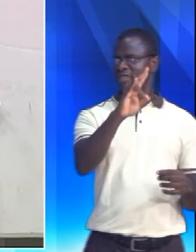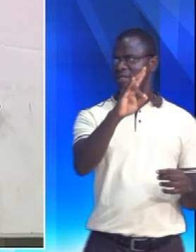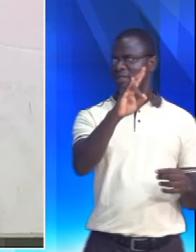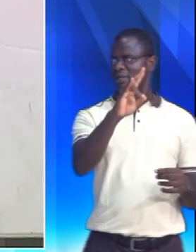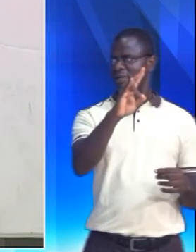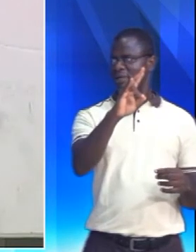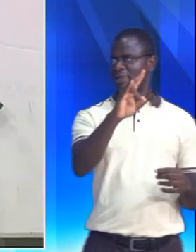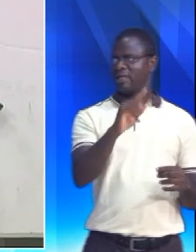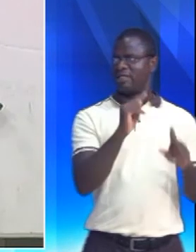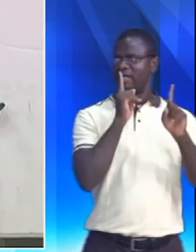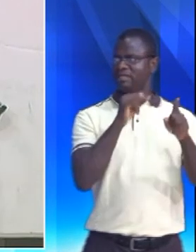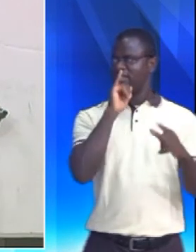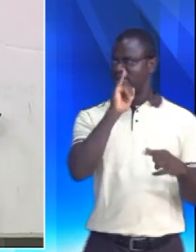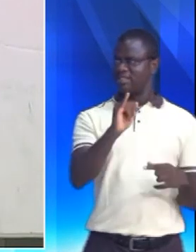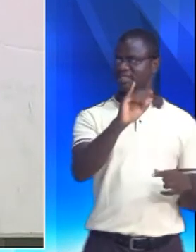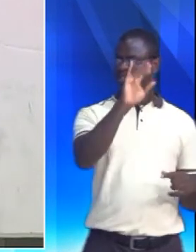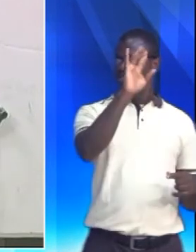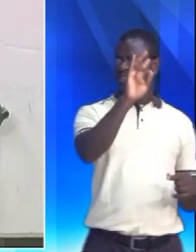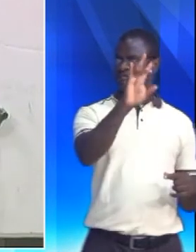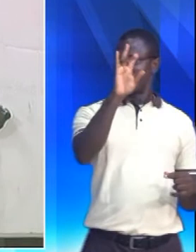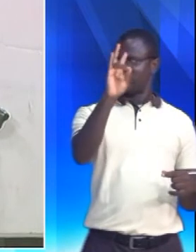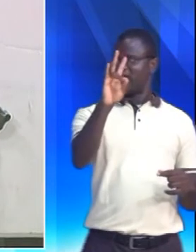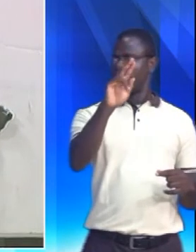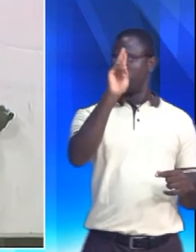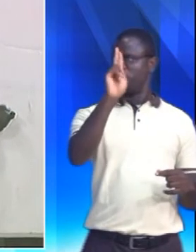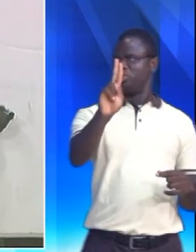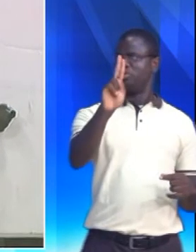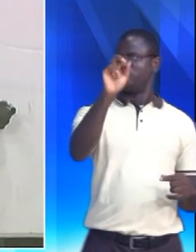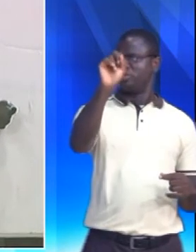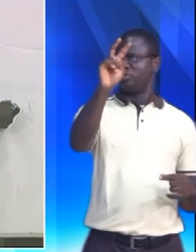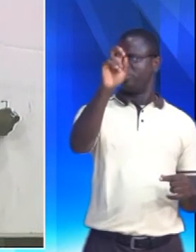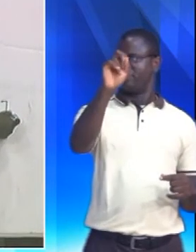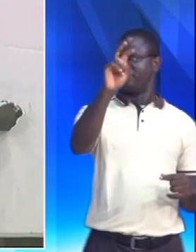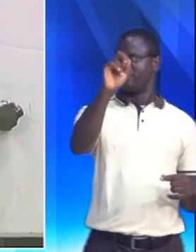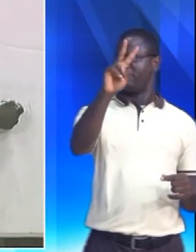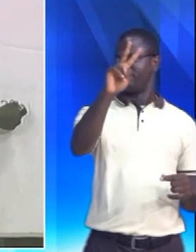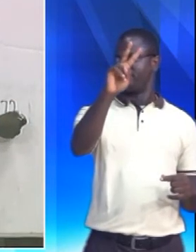plus 7, which will end up giving us